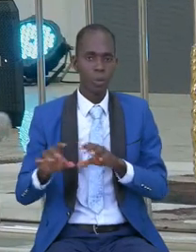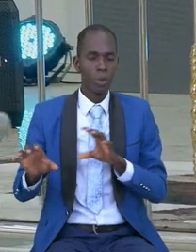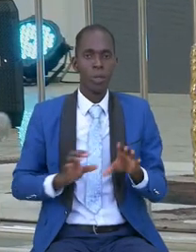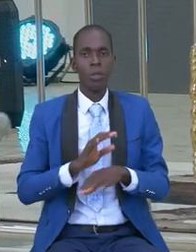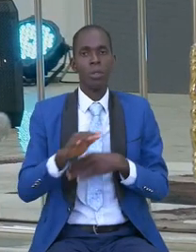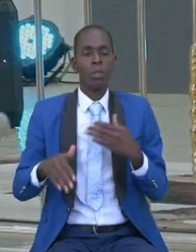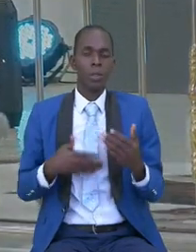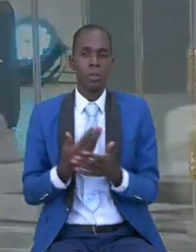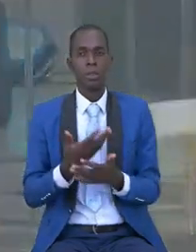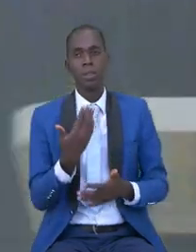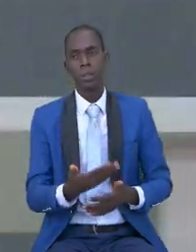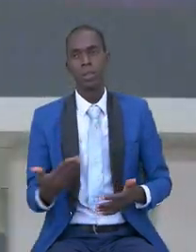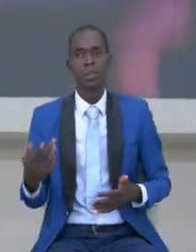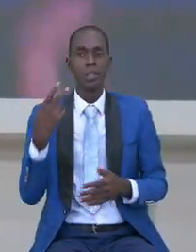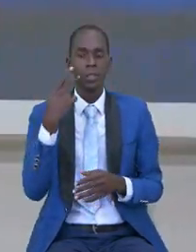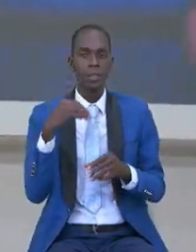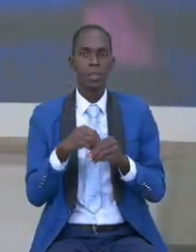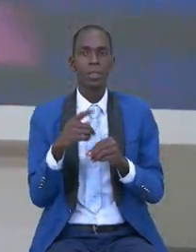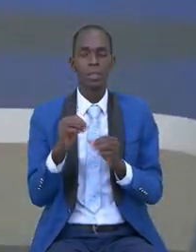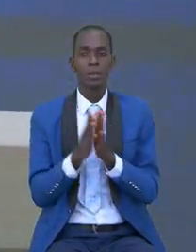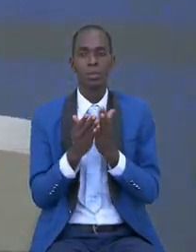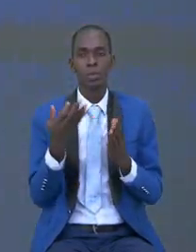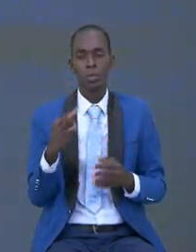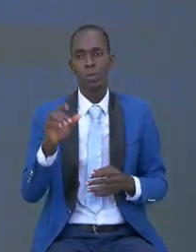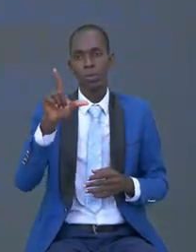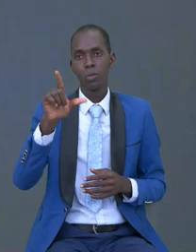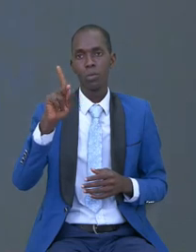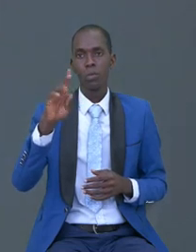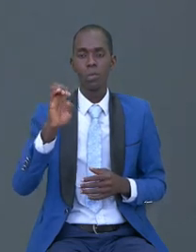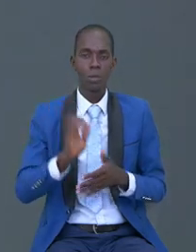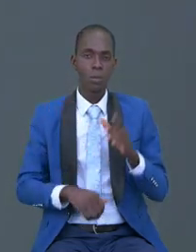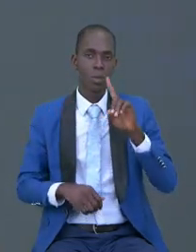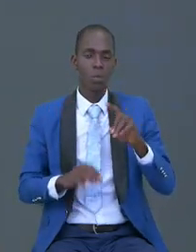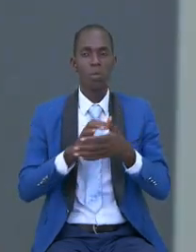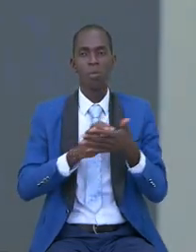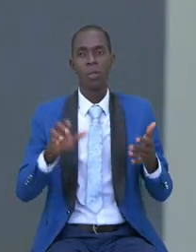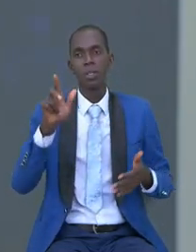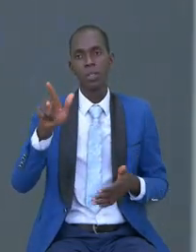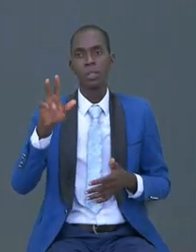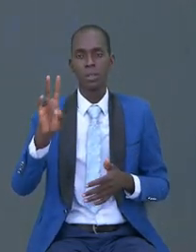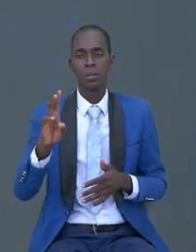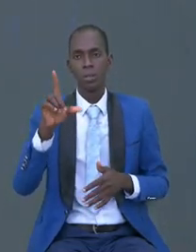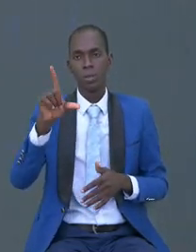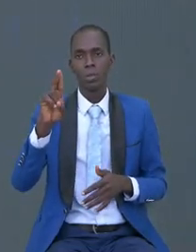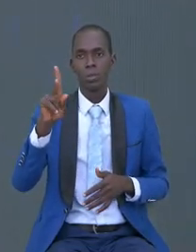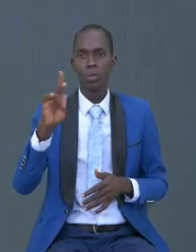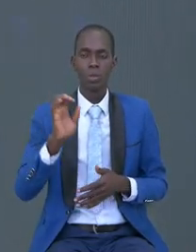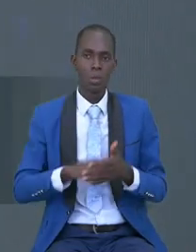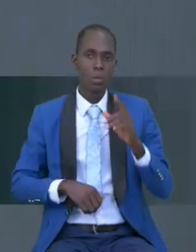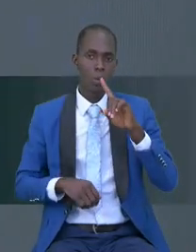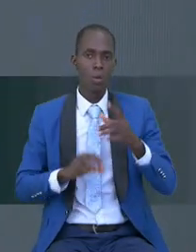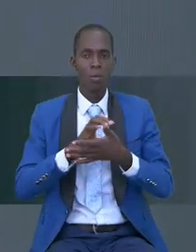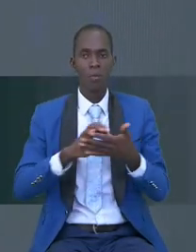things. Look at that in Luke chapter 1, verse 37. Luke chapter 1,